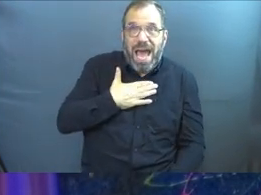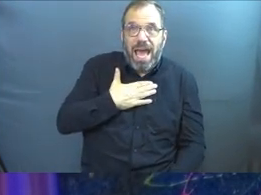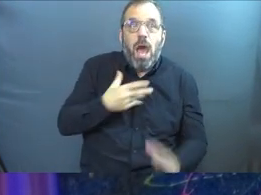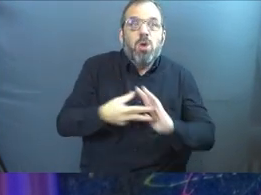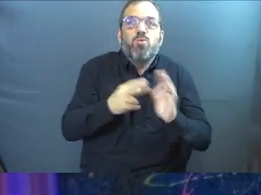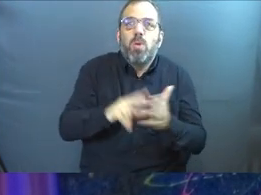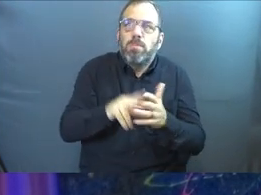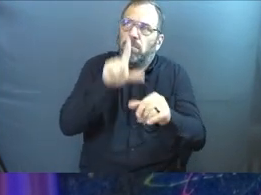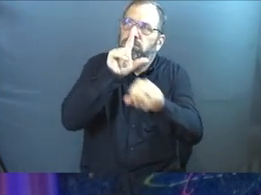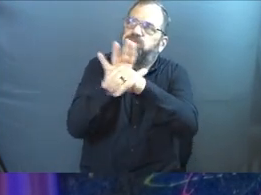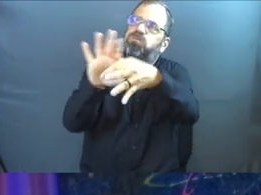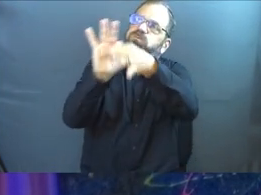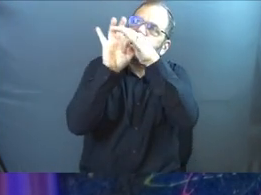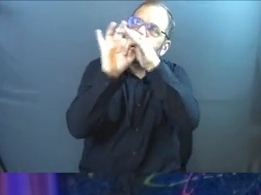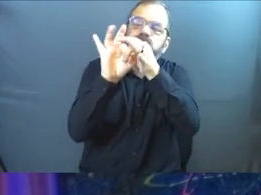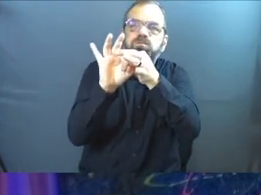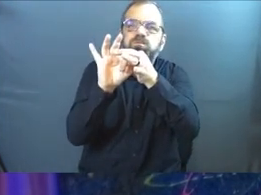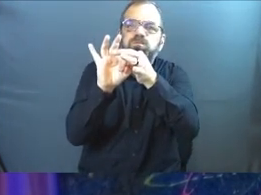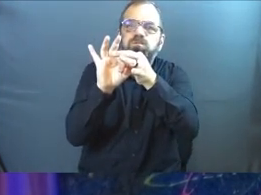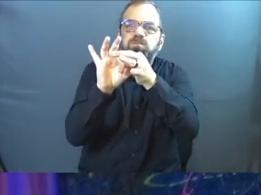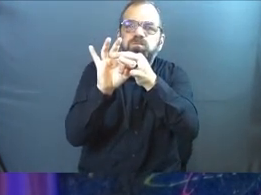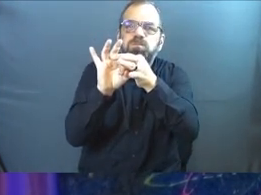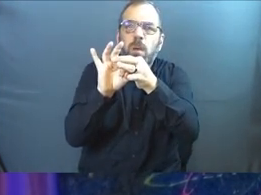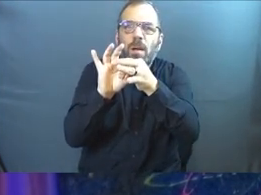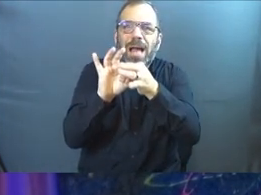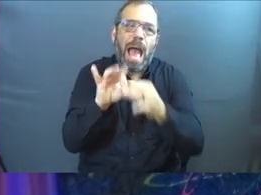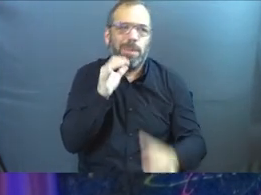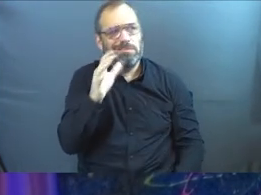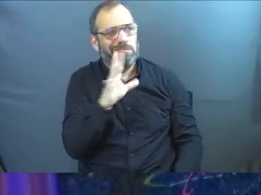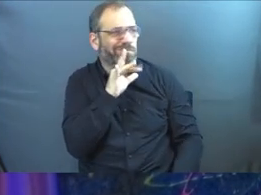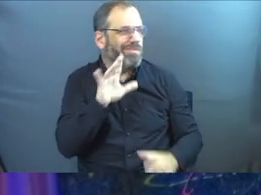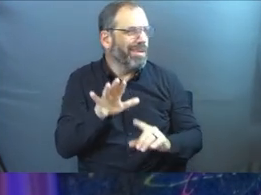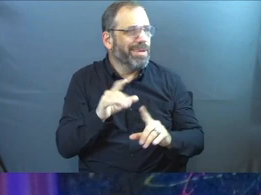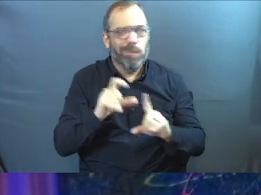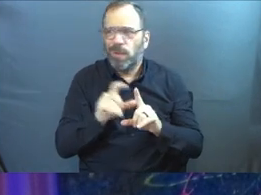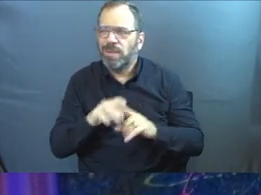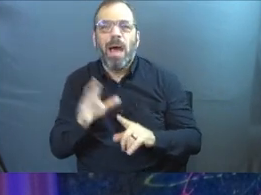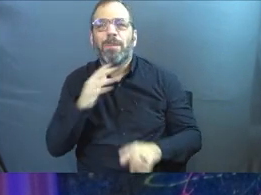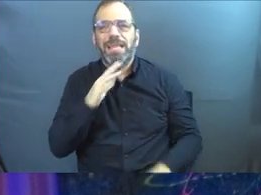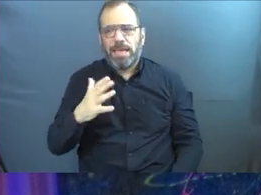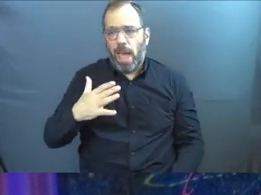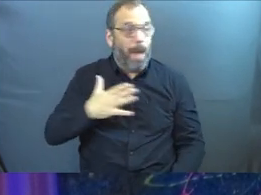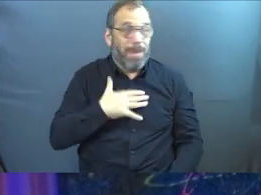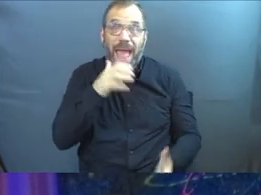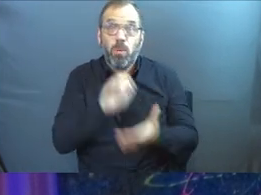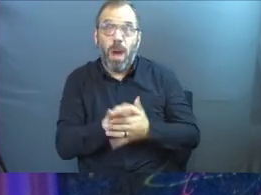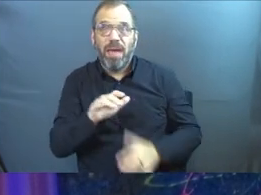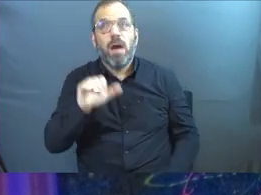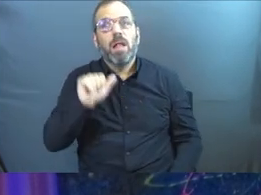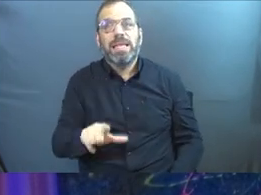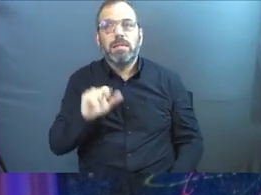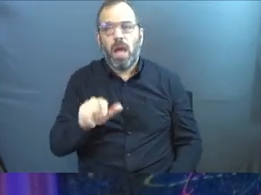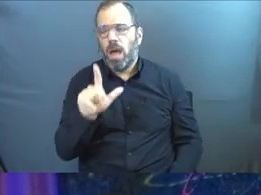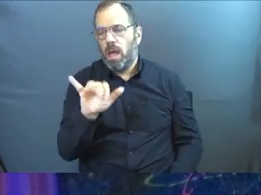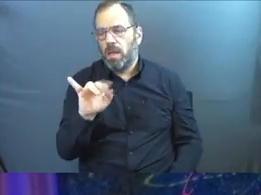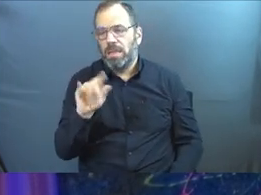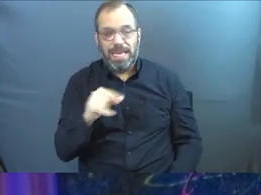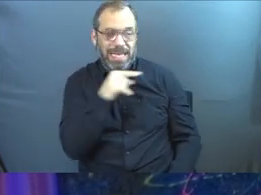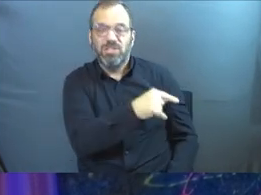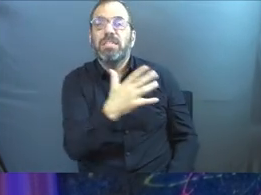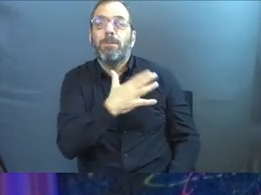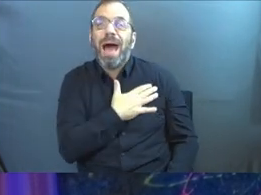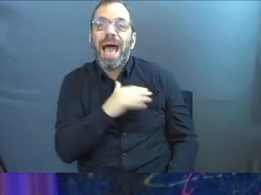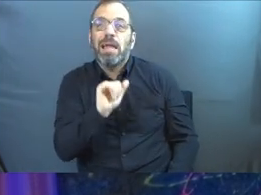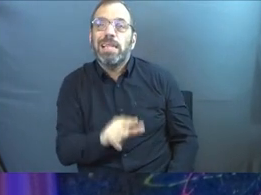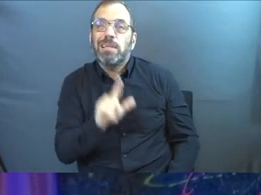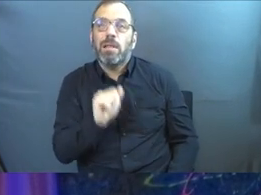means you're in covenant with somebody. And that might sound like fancy talk, but let's just talk about my wife for a second, Linda. She is my